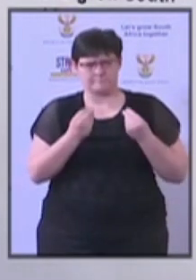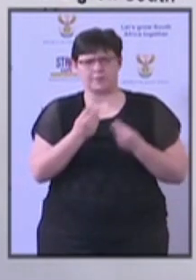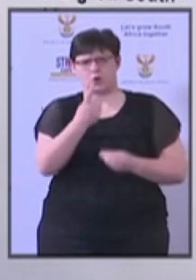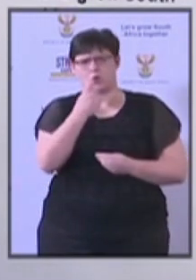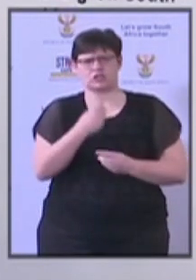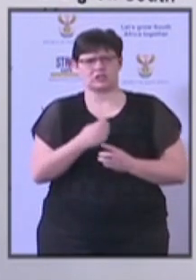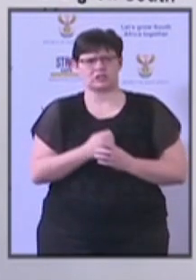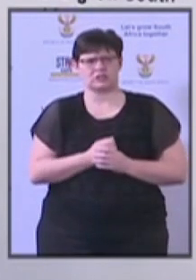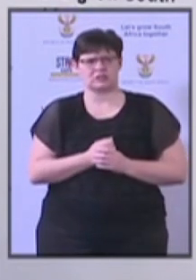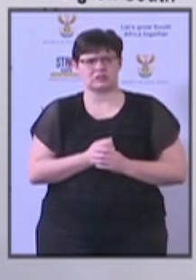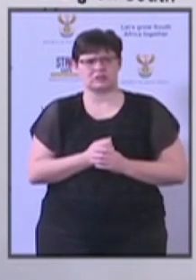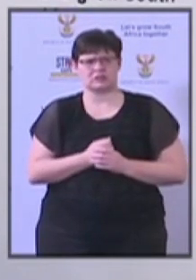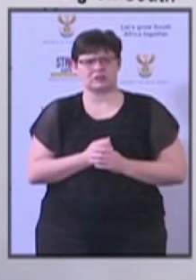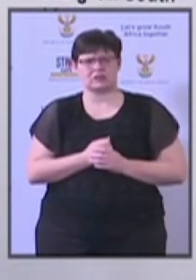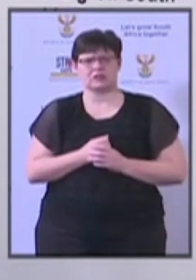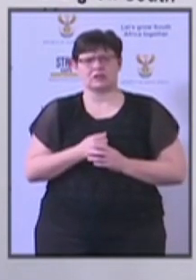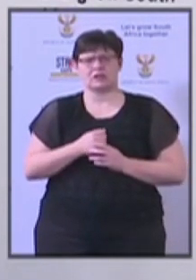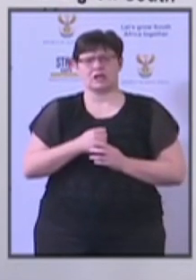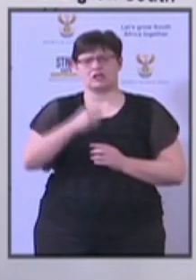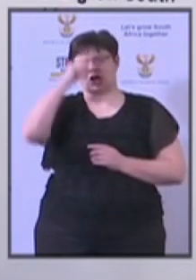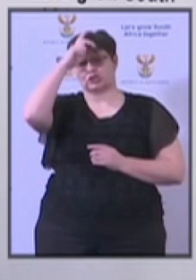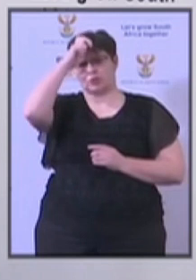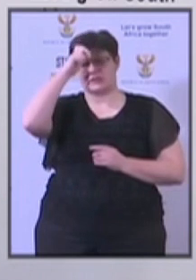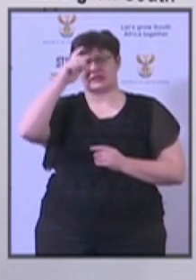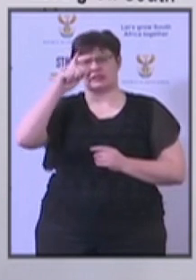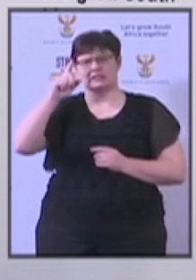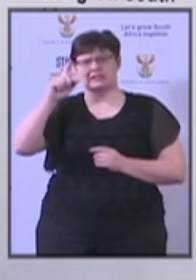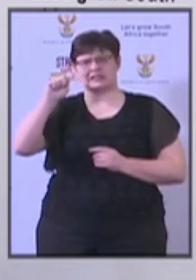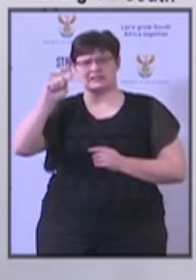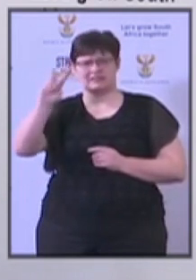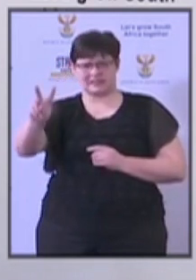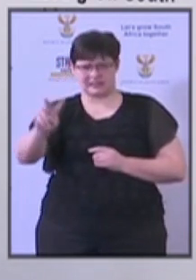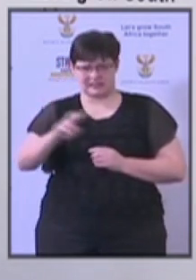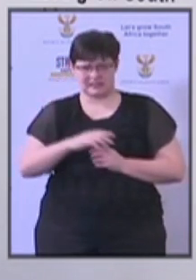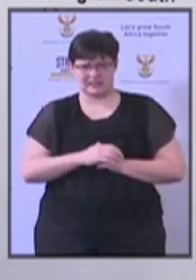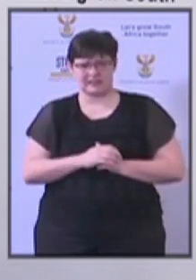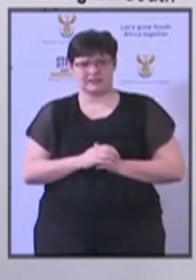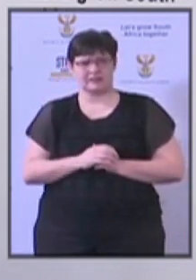a colleague at German TV. His name is Mfanasibi Ngosi.